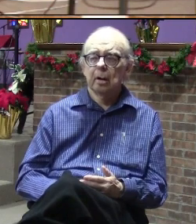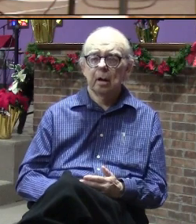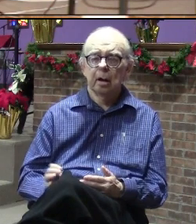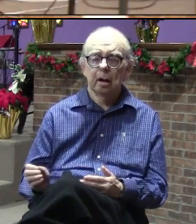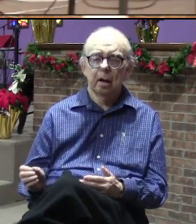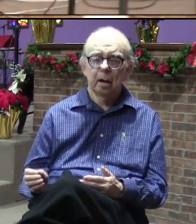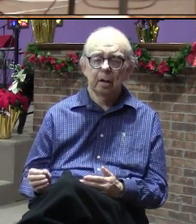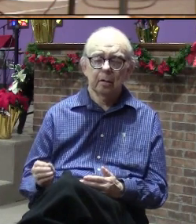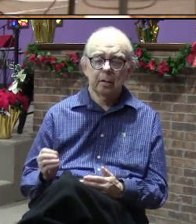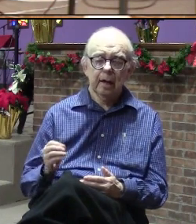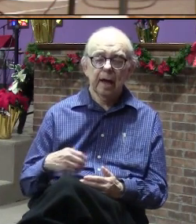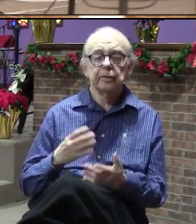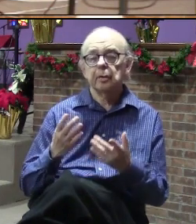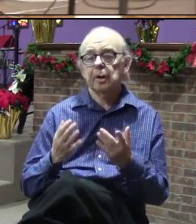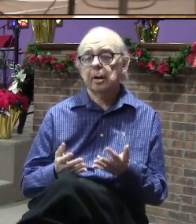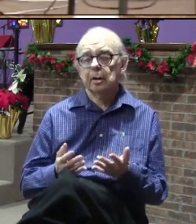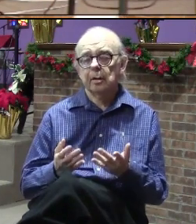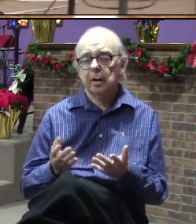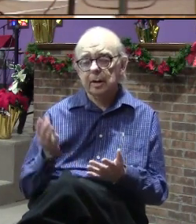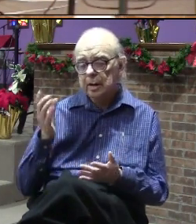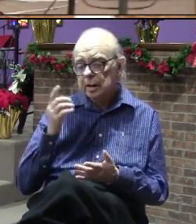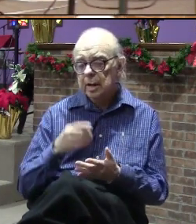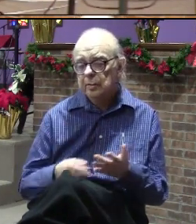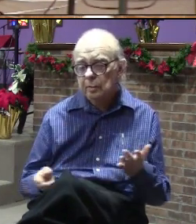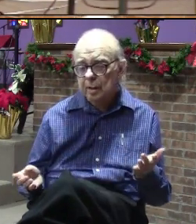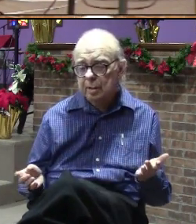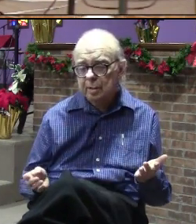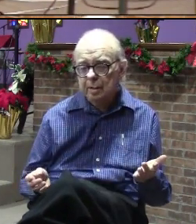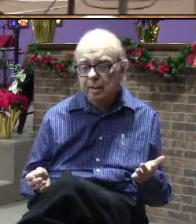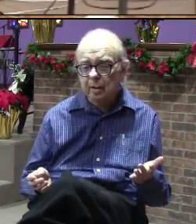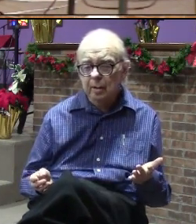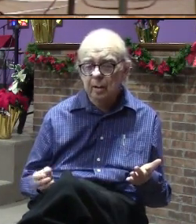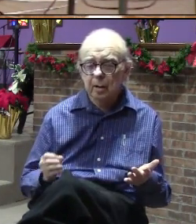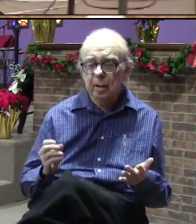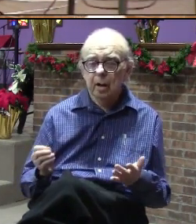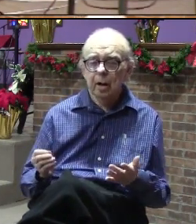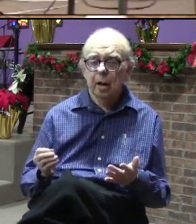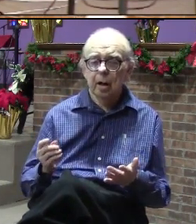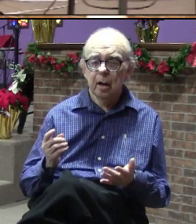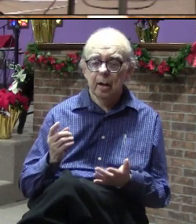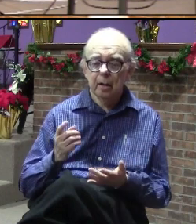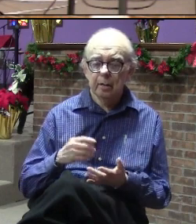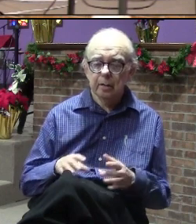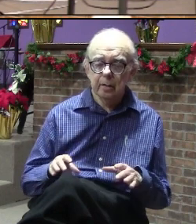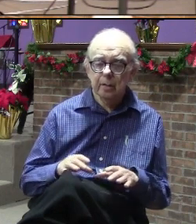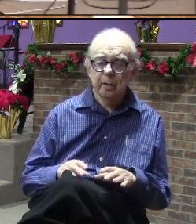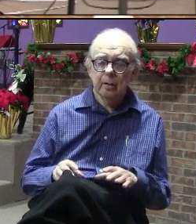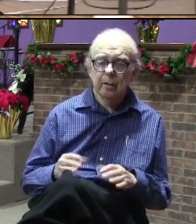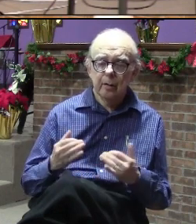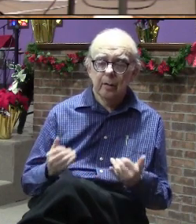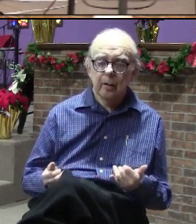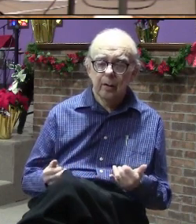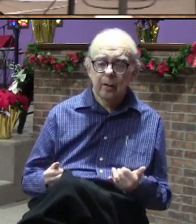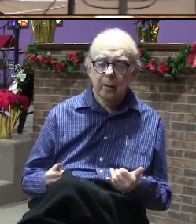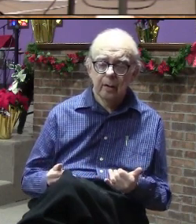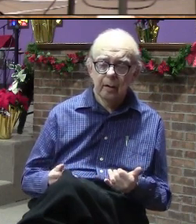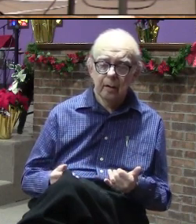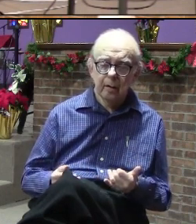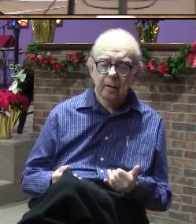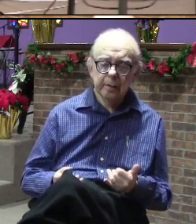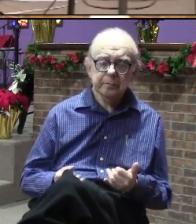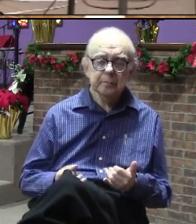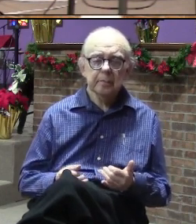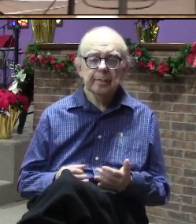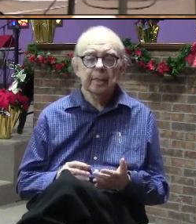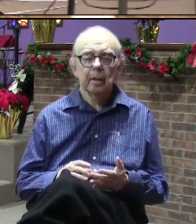And he's got to wait. And guess what? So what's he doing? Now he's finding a new